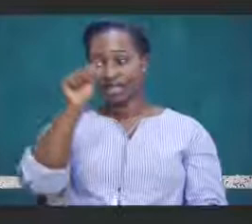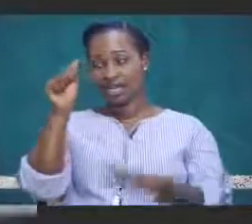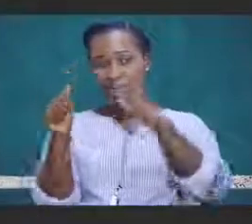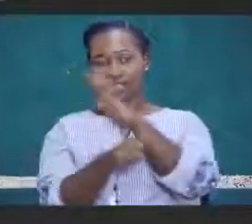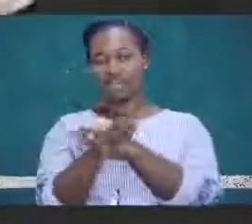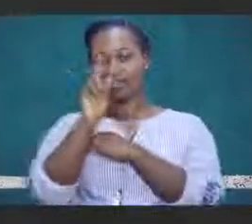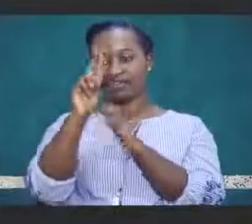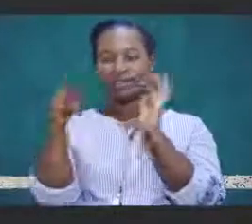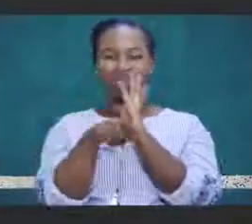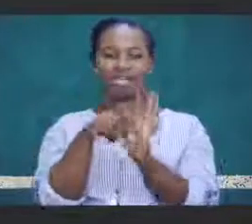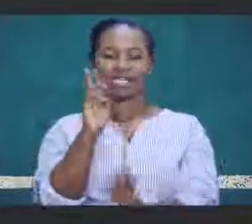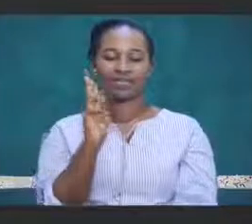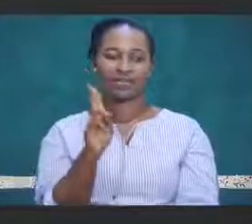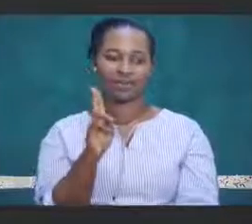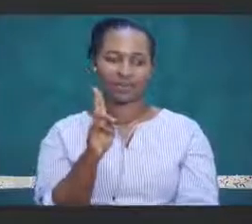V minus U.